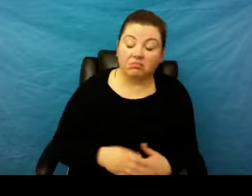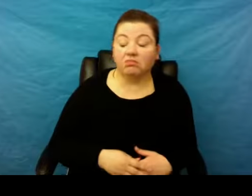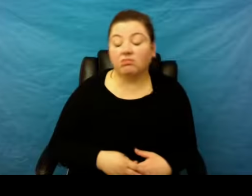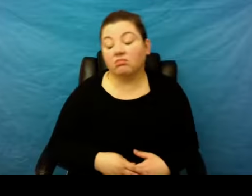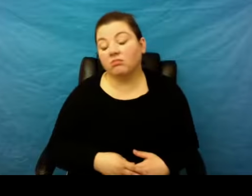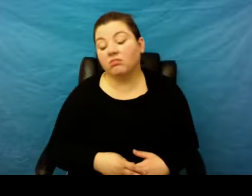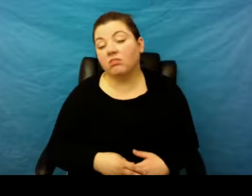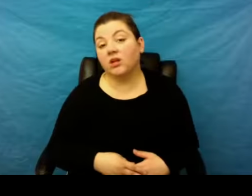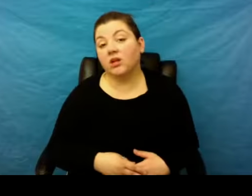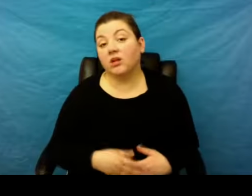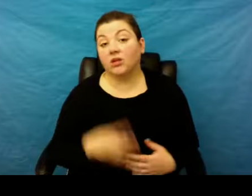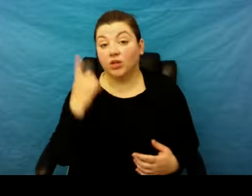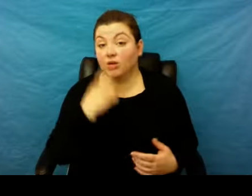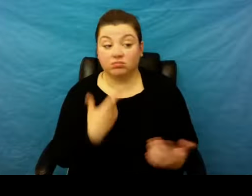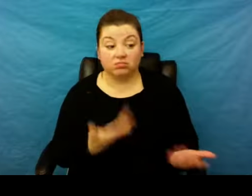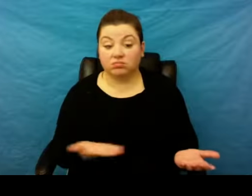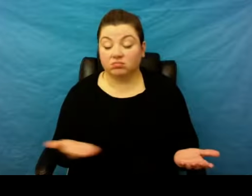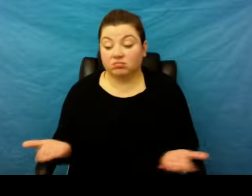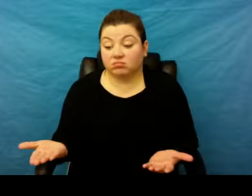They look like anybody else.